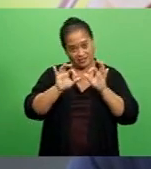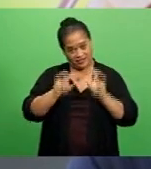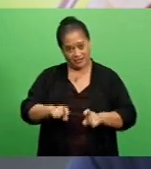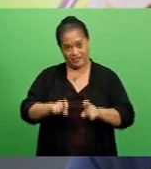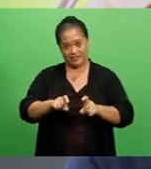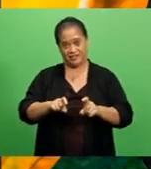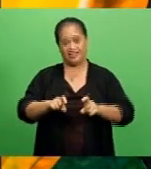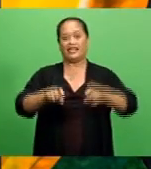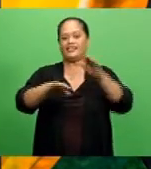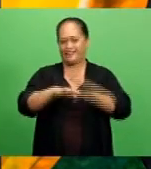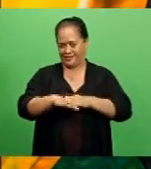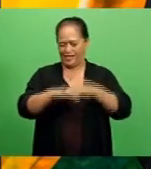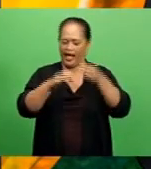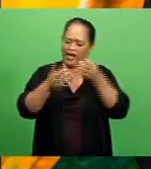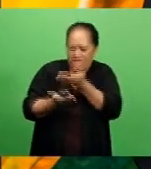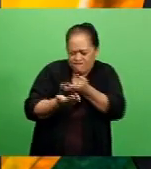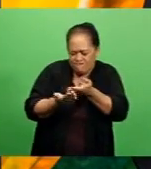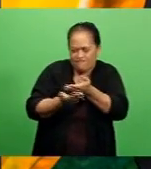normally have.